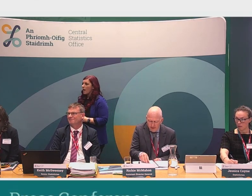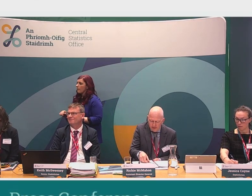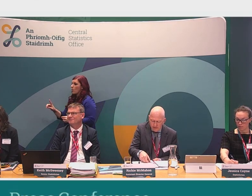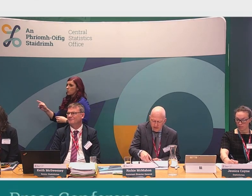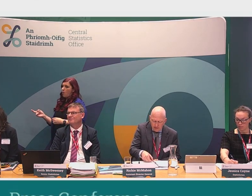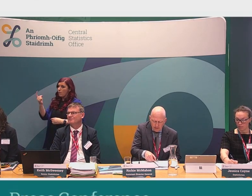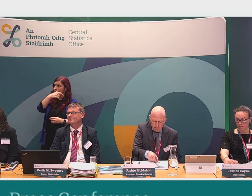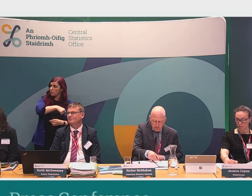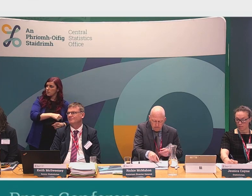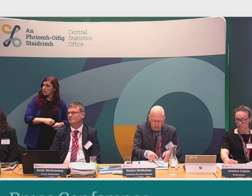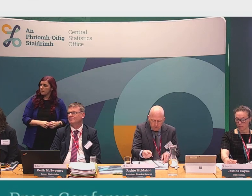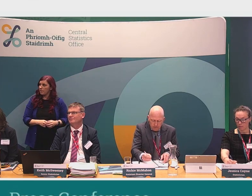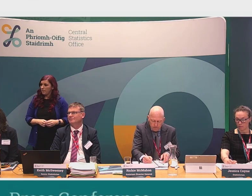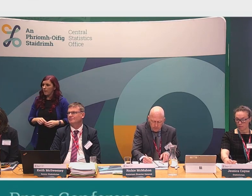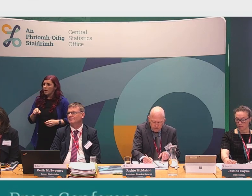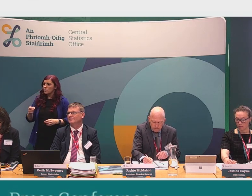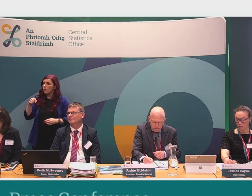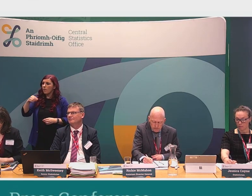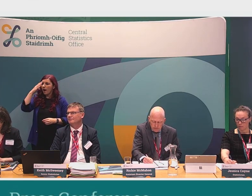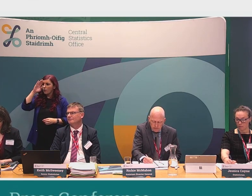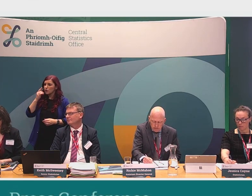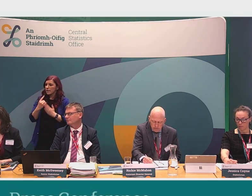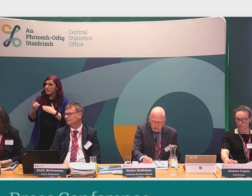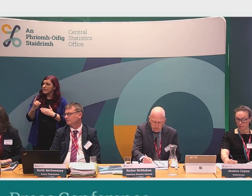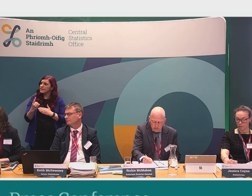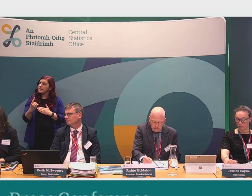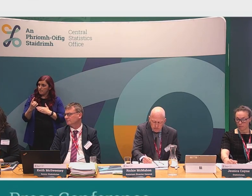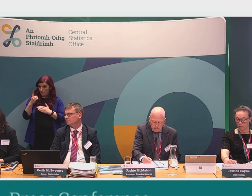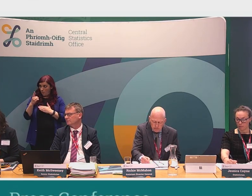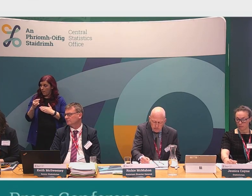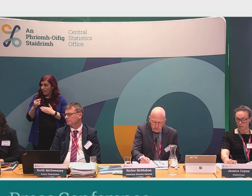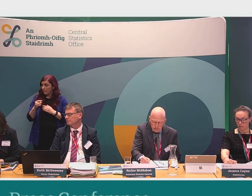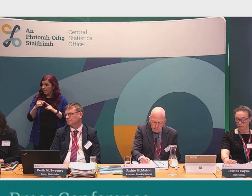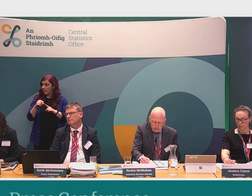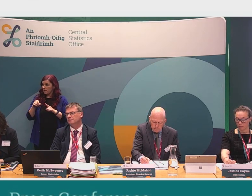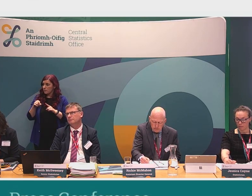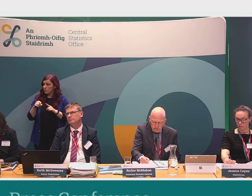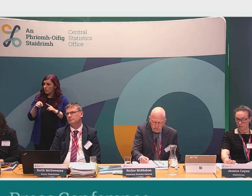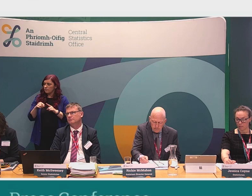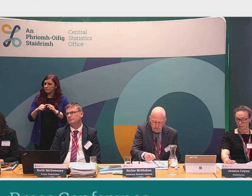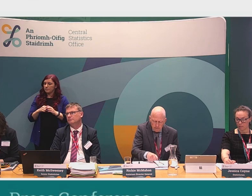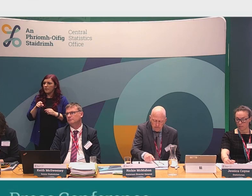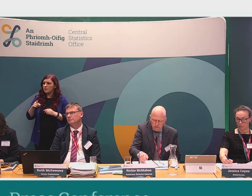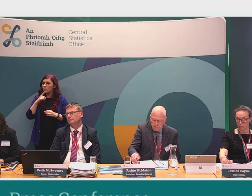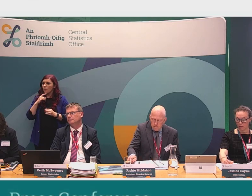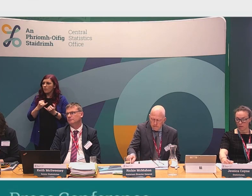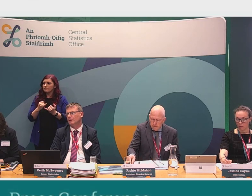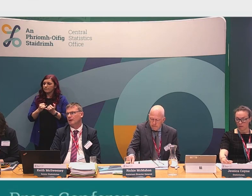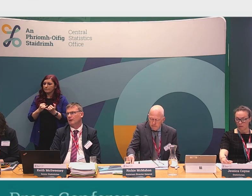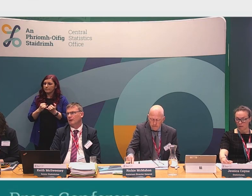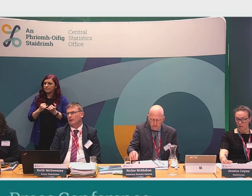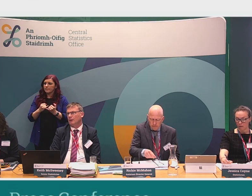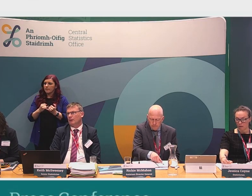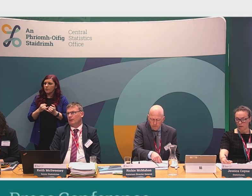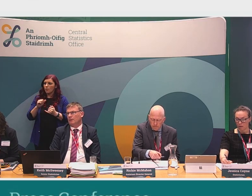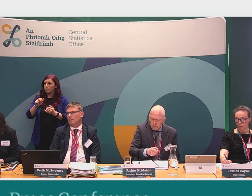Helen Coyne from the Irish Independent. I'm just really interested in one of the headline statistics there on the difference in age. So 22%